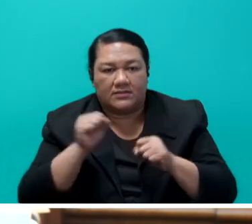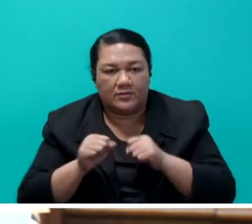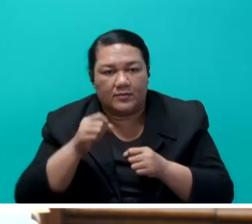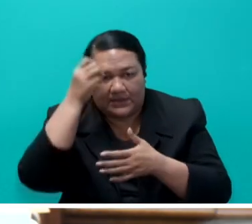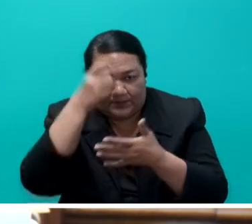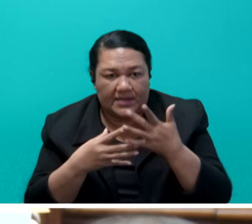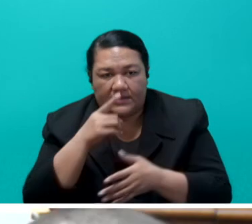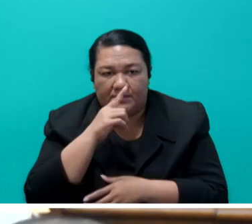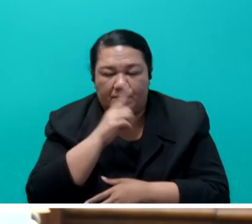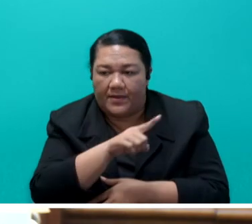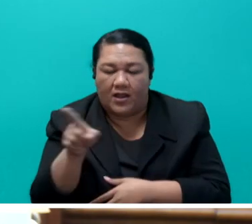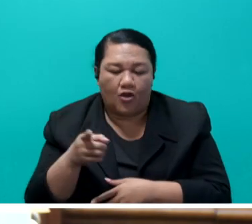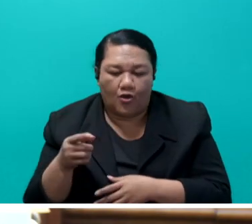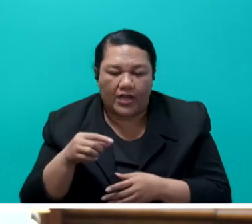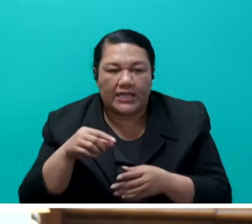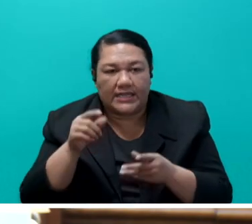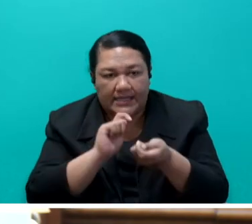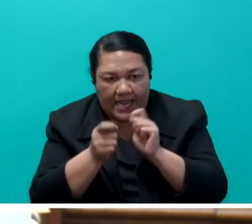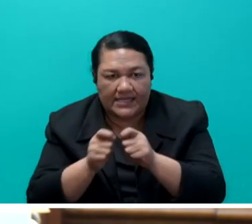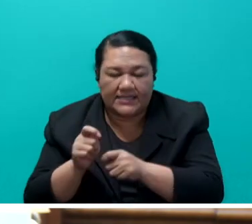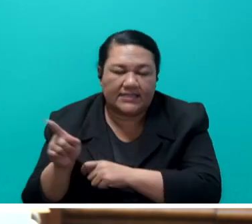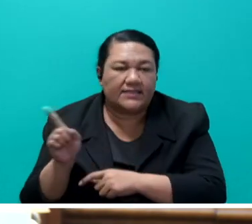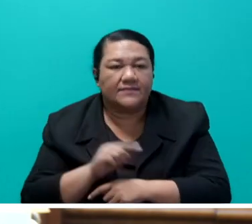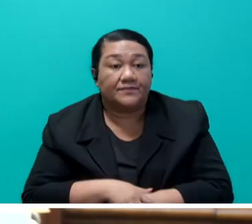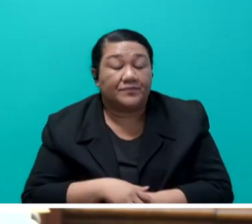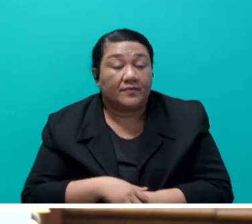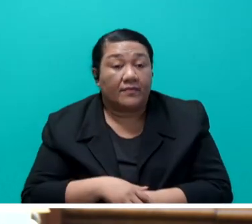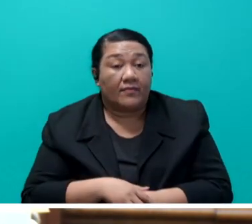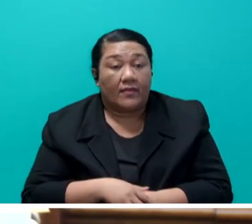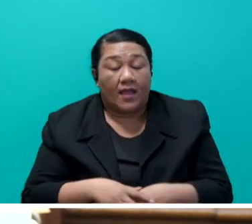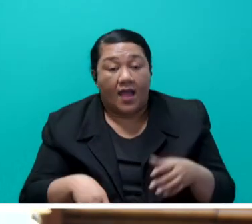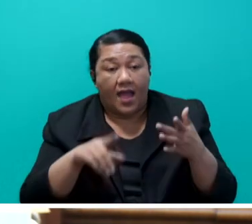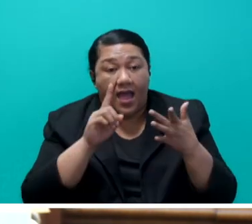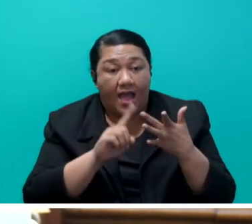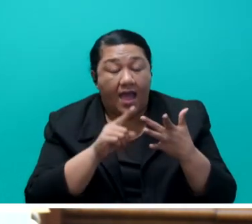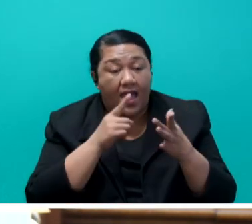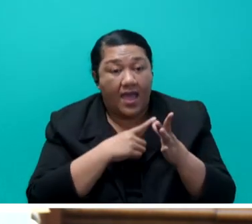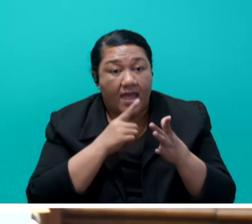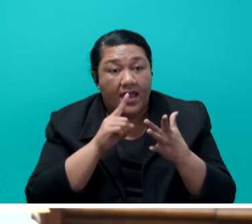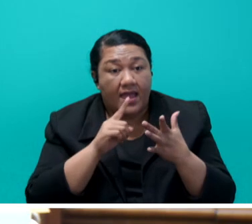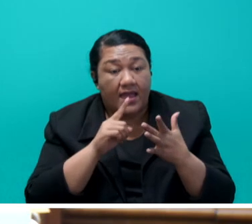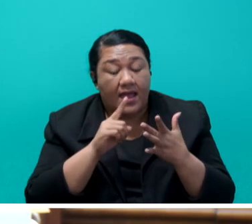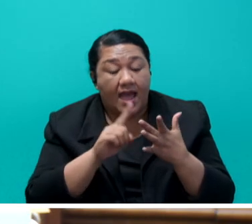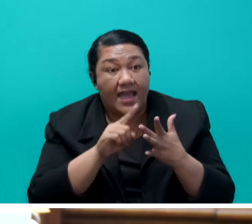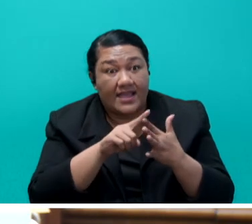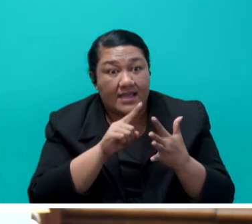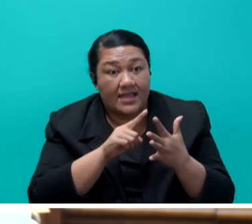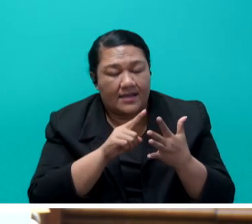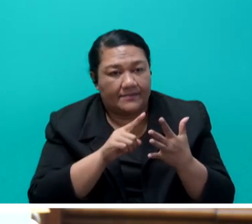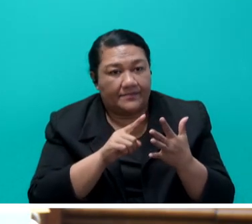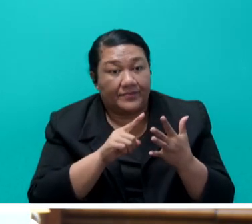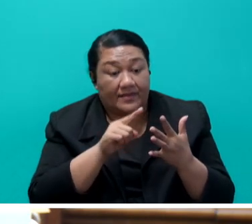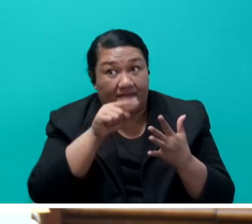The recent IAEA report concluded that the approach, methods, and plan put in place by